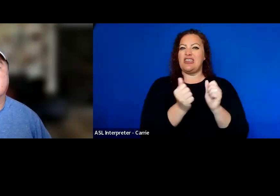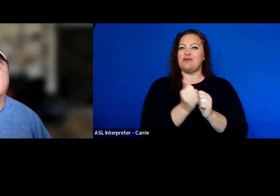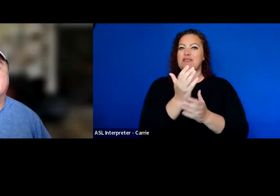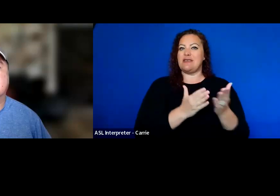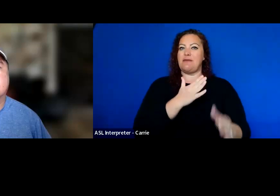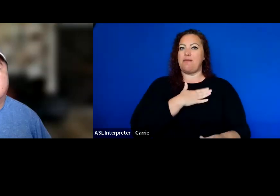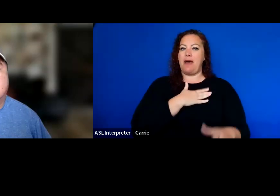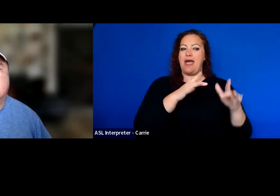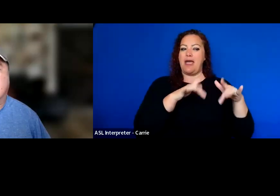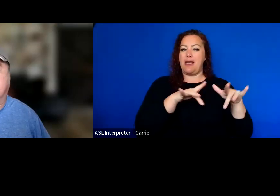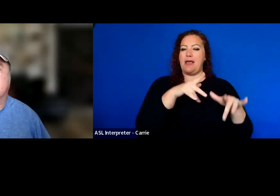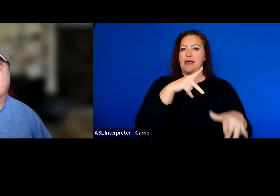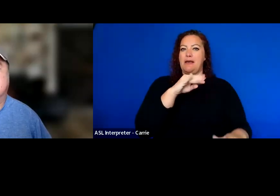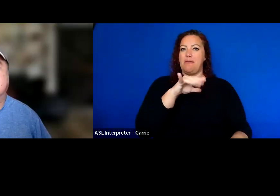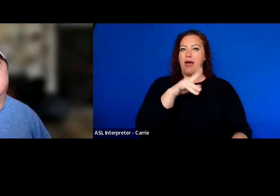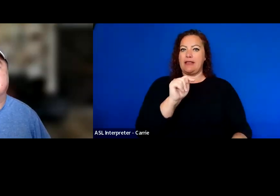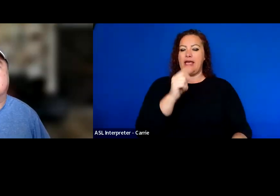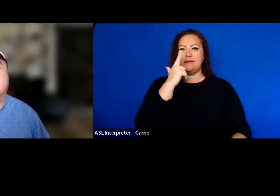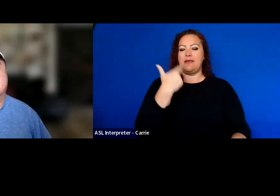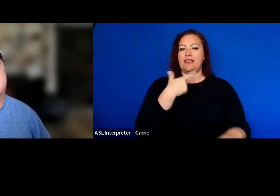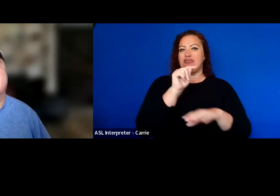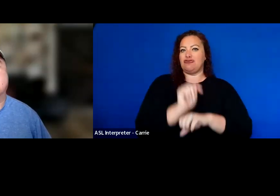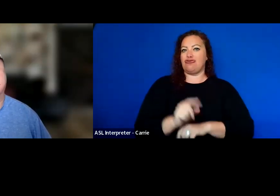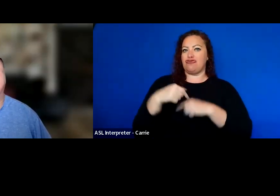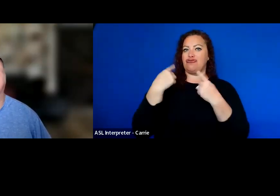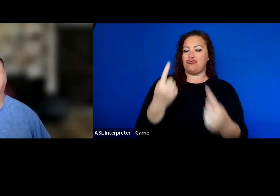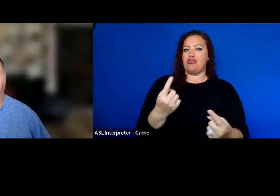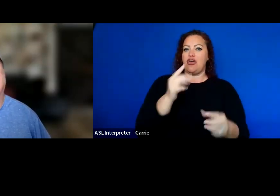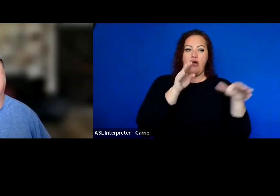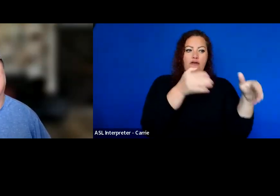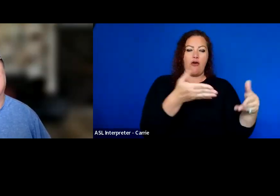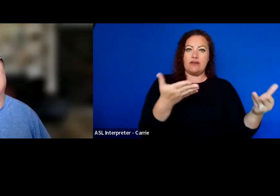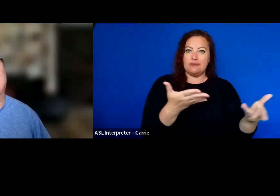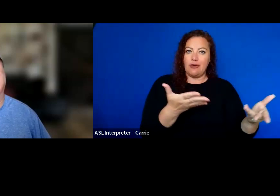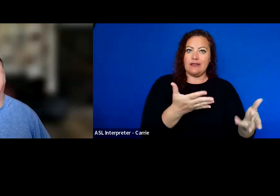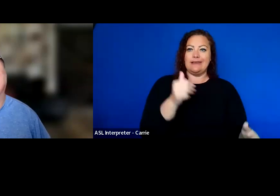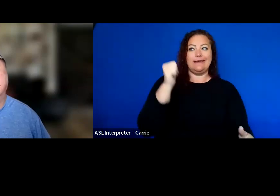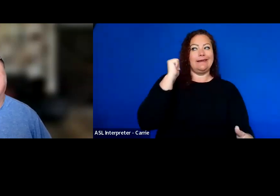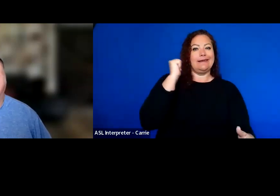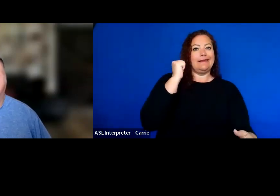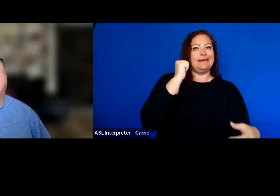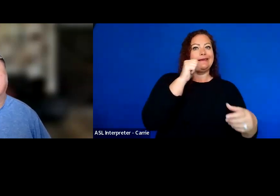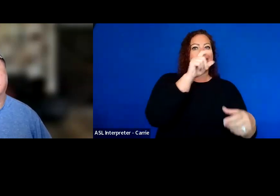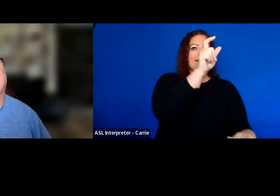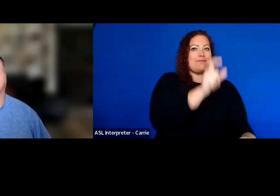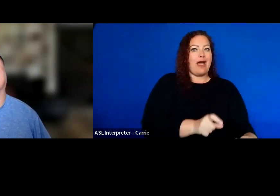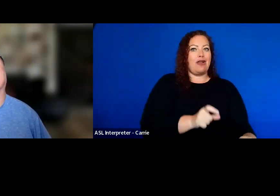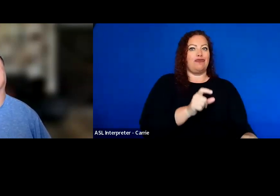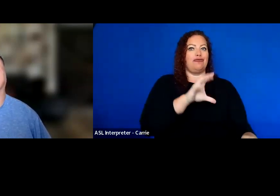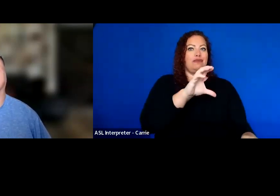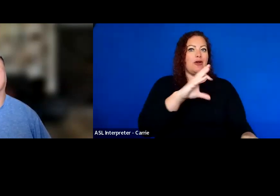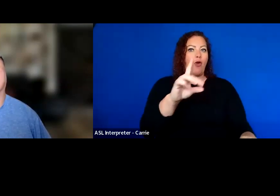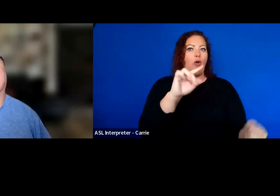podcast themes because I traditionally focus on spinal cord injury, the foundation of